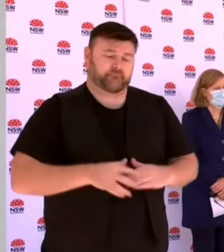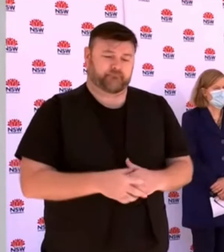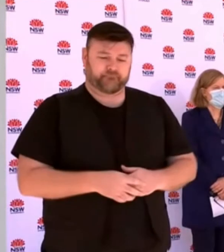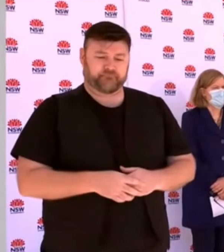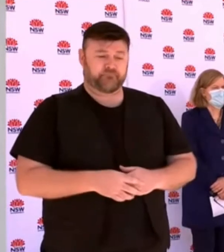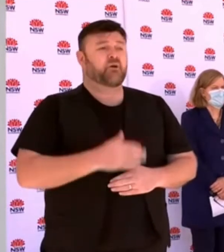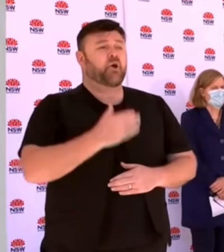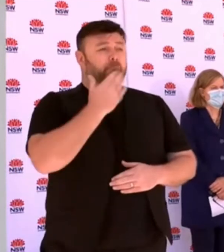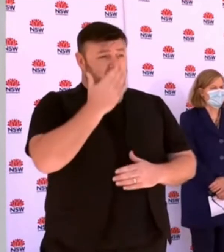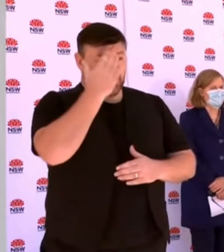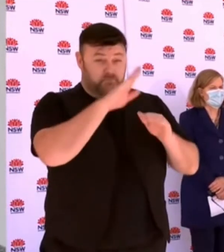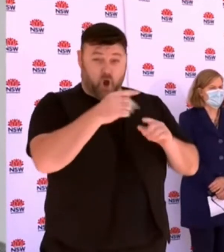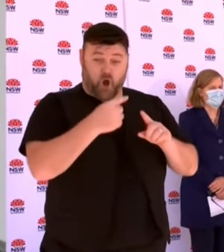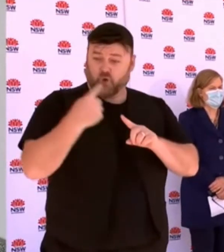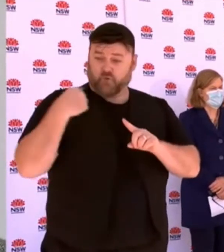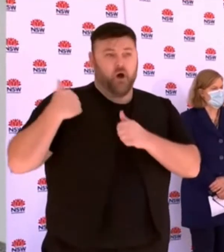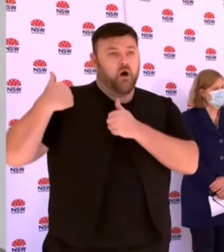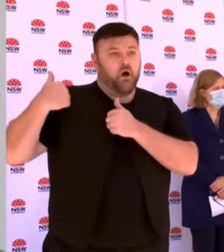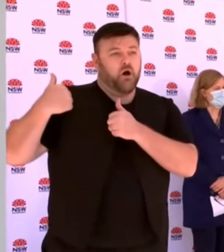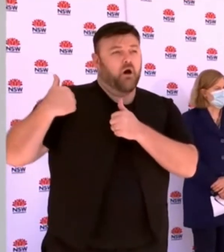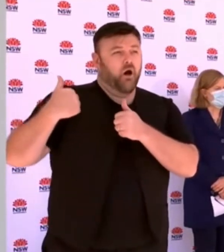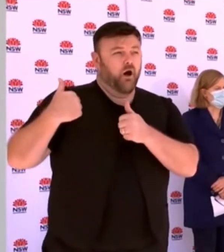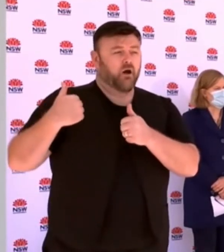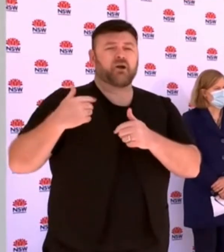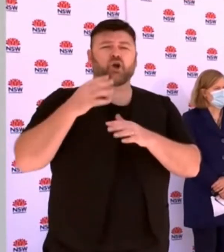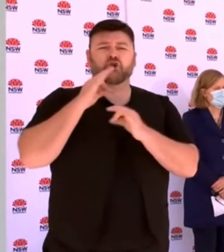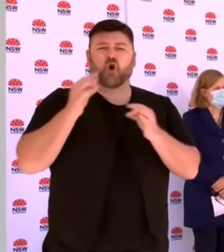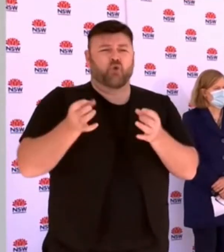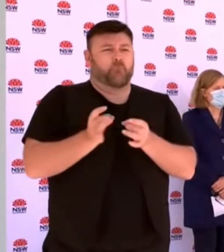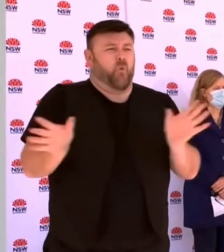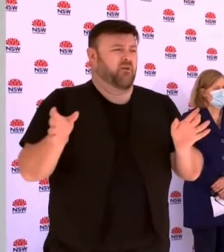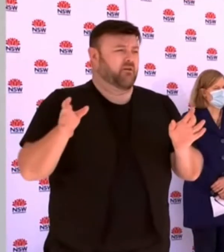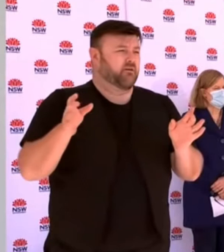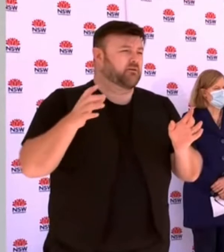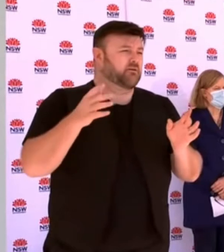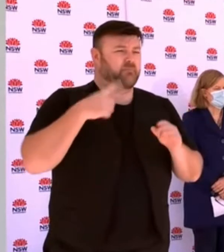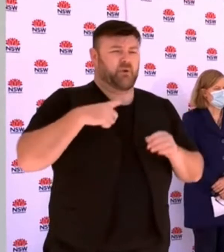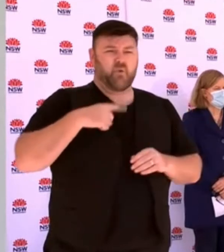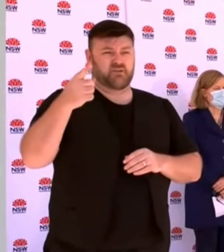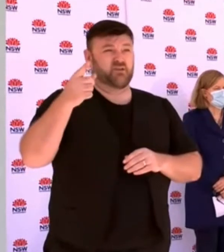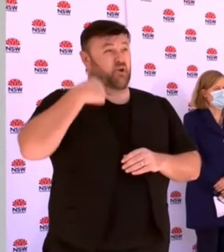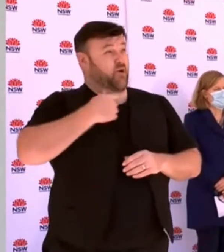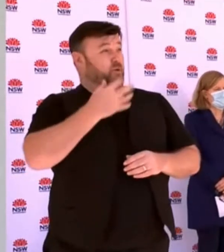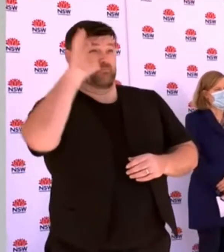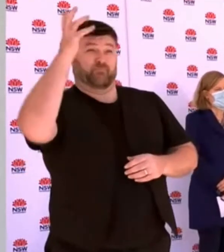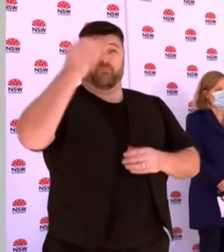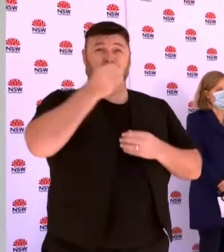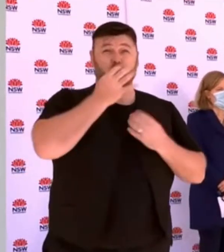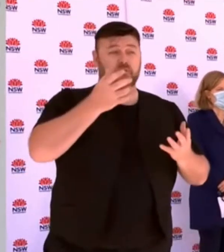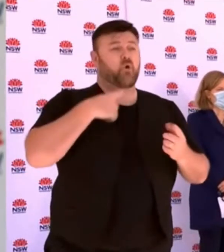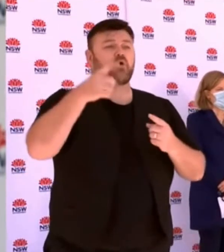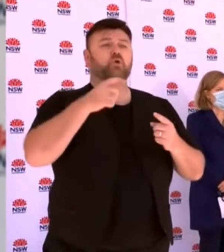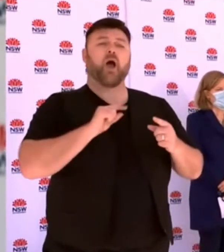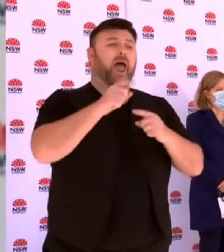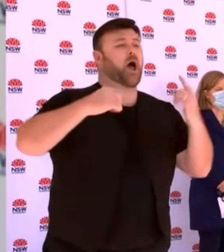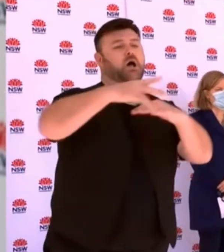so well so far, let's not waste it because the weather, the sunshine's great and we're out there mingling when we shouldn't. So please